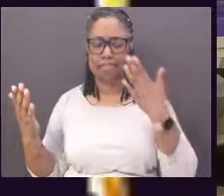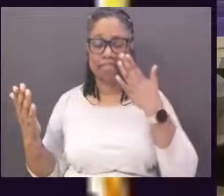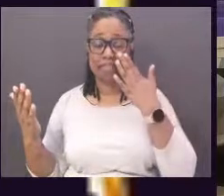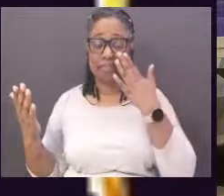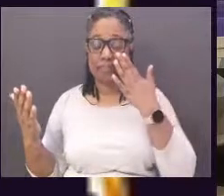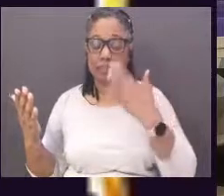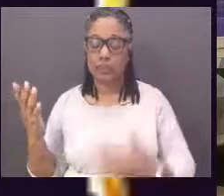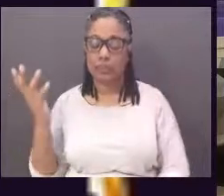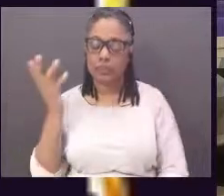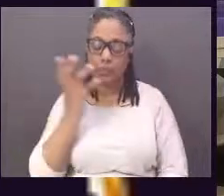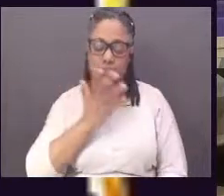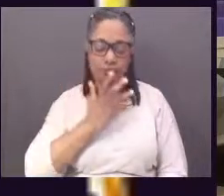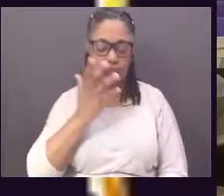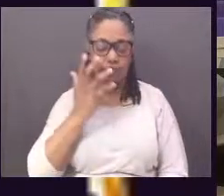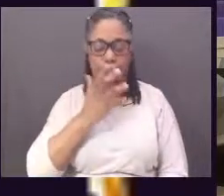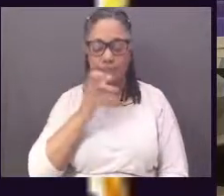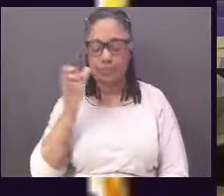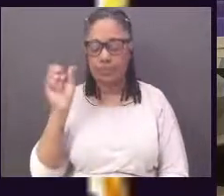Oh, yeah.